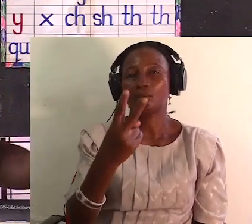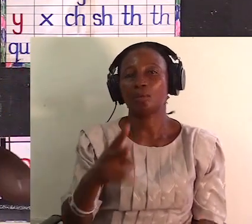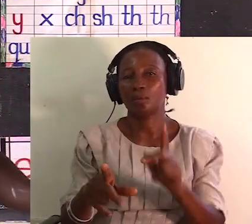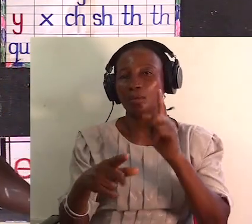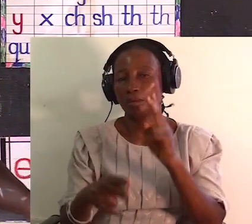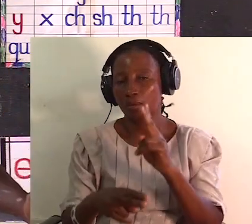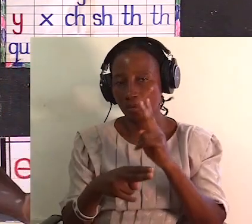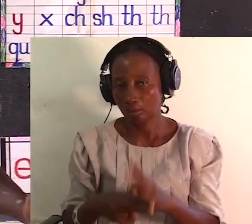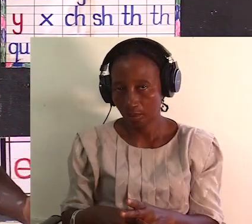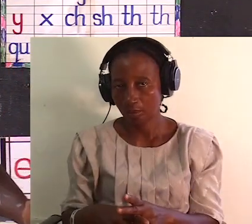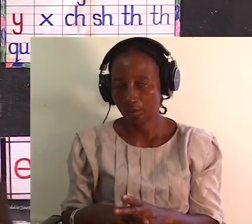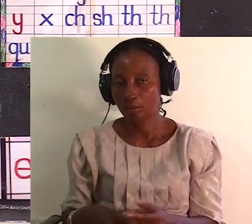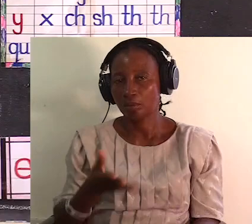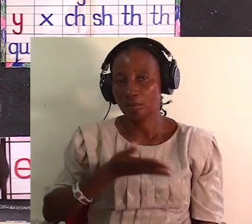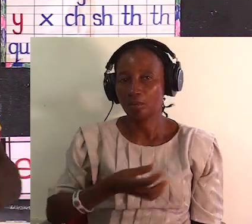3 cards.